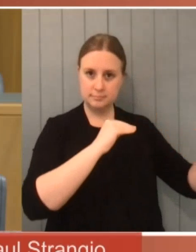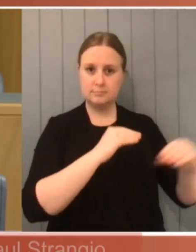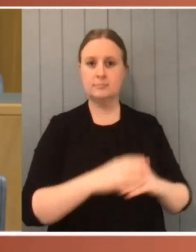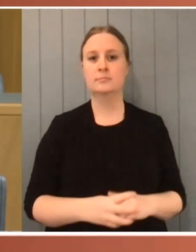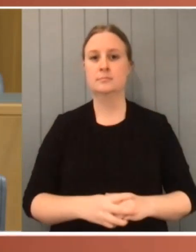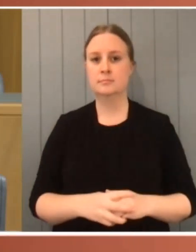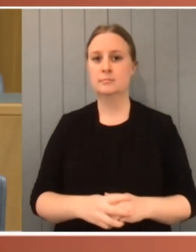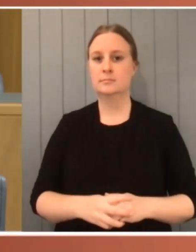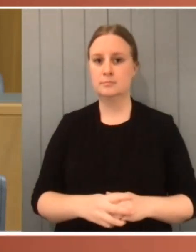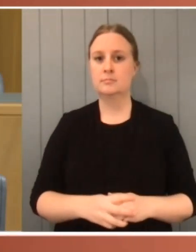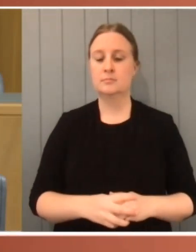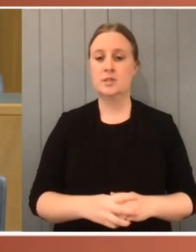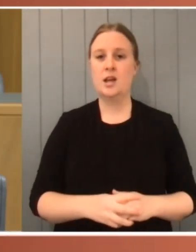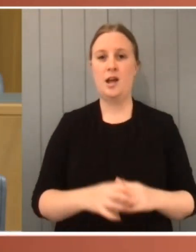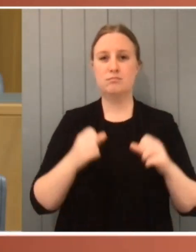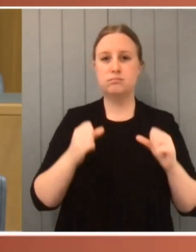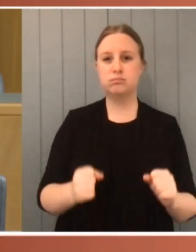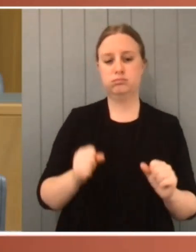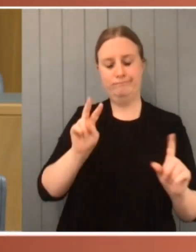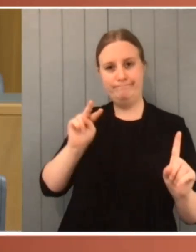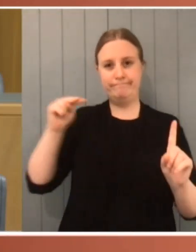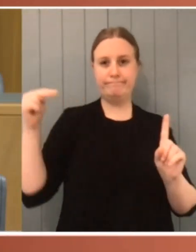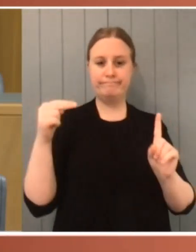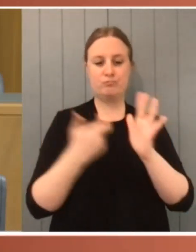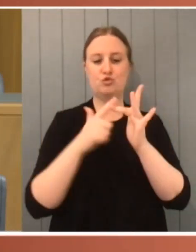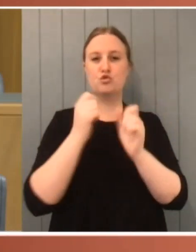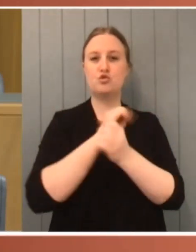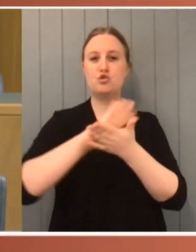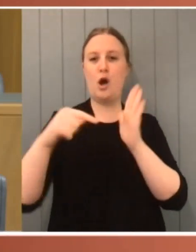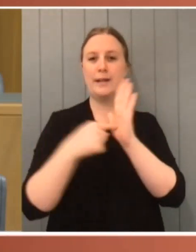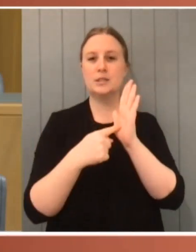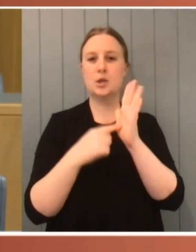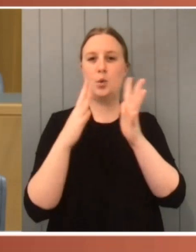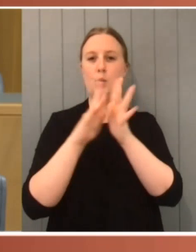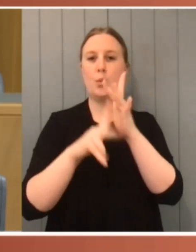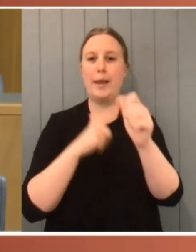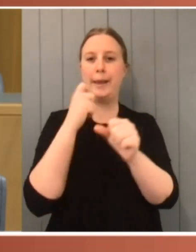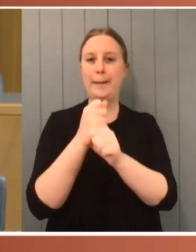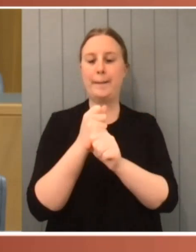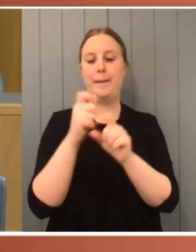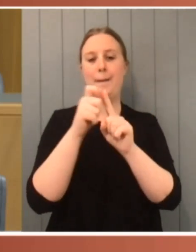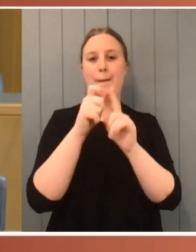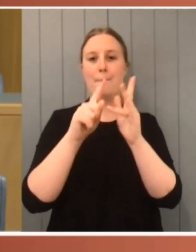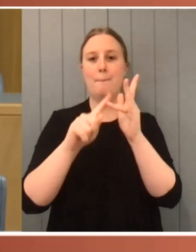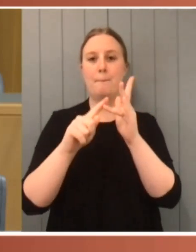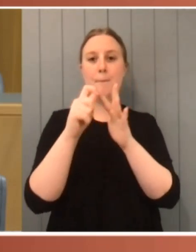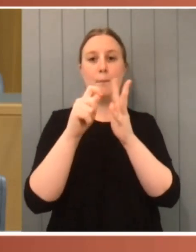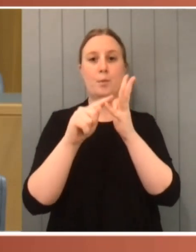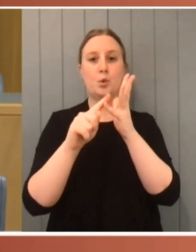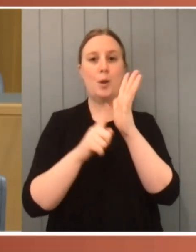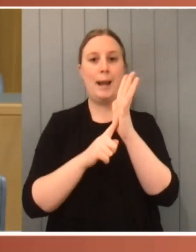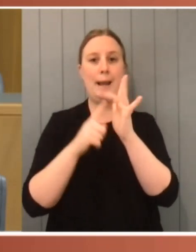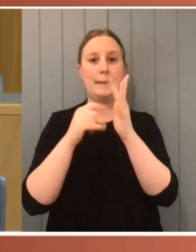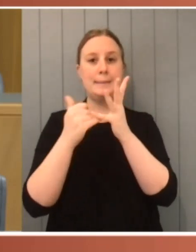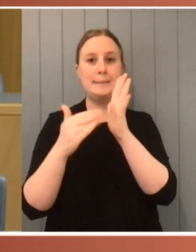militant right-wing populism relates to what I have already suggested is an imperturbable and pragmatic